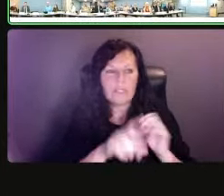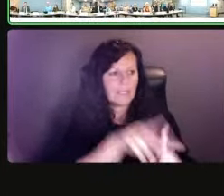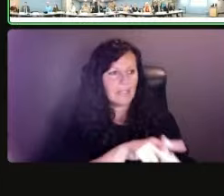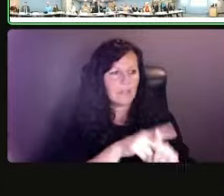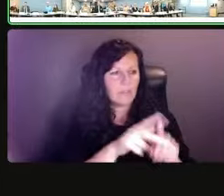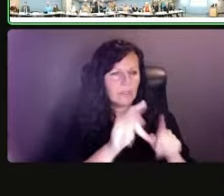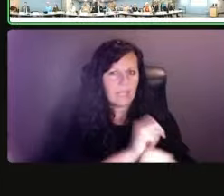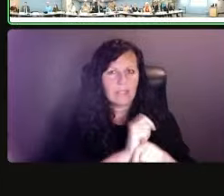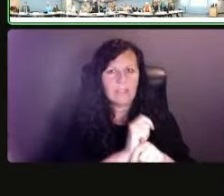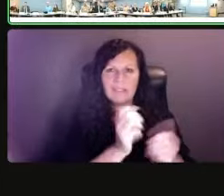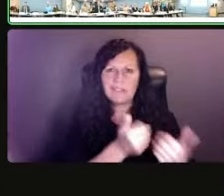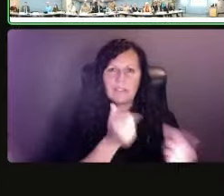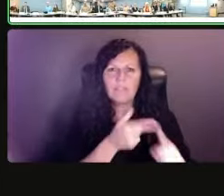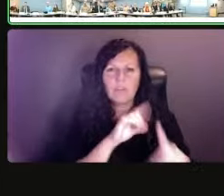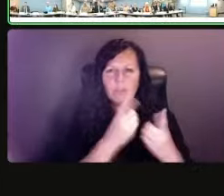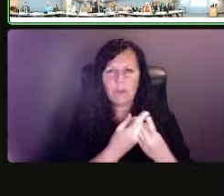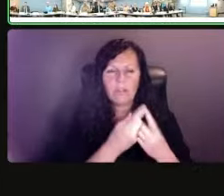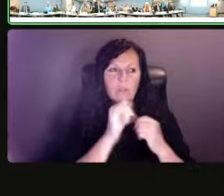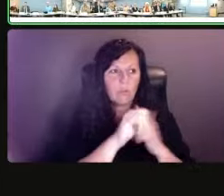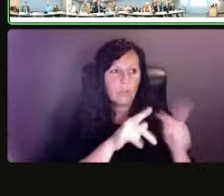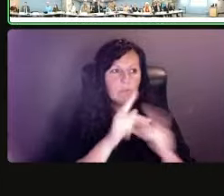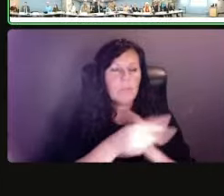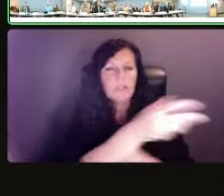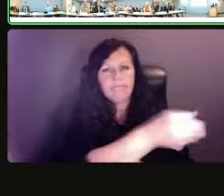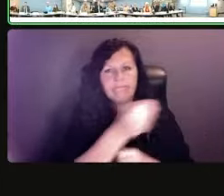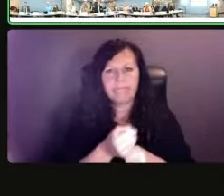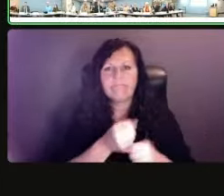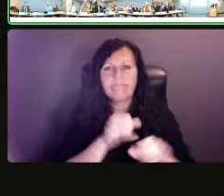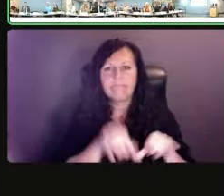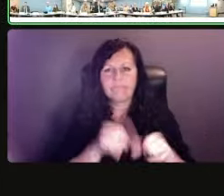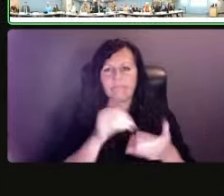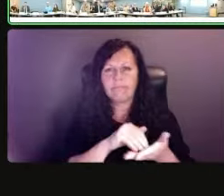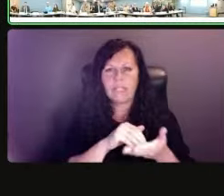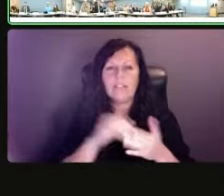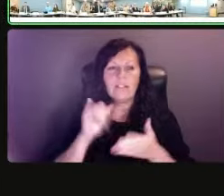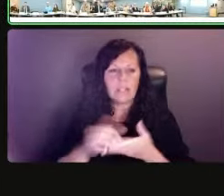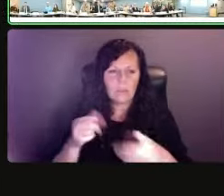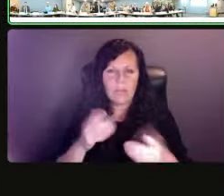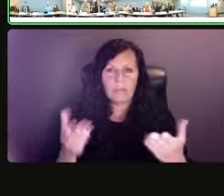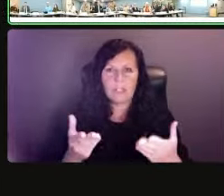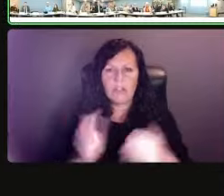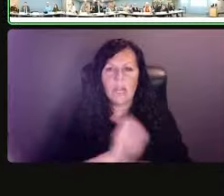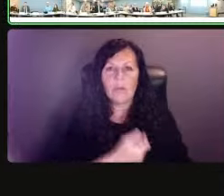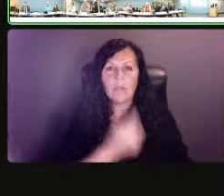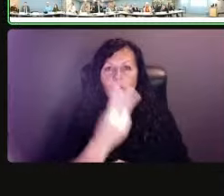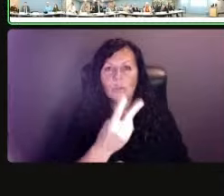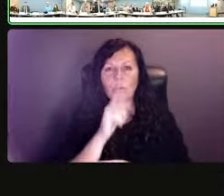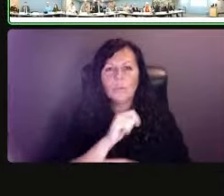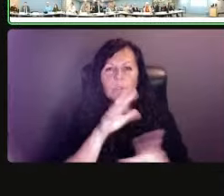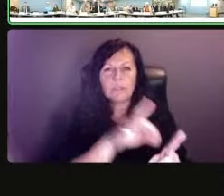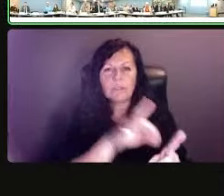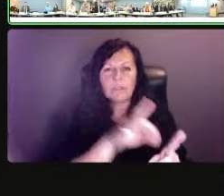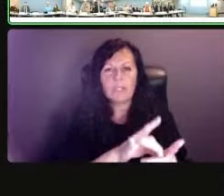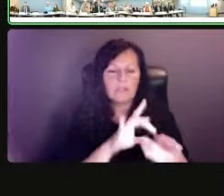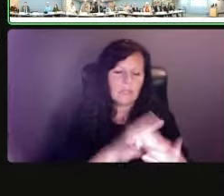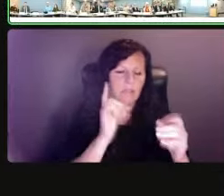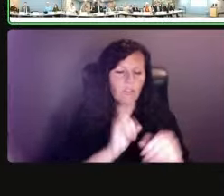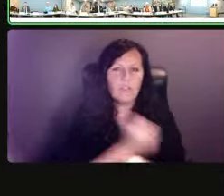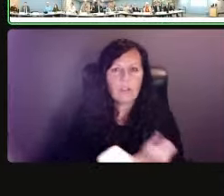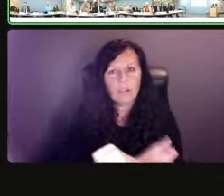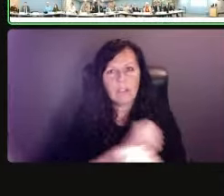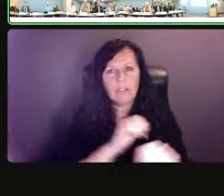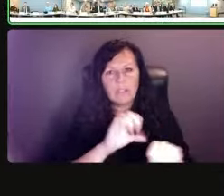you retract, you pull those folks back. So that's what we did here. Our two task force officers that are assigned to the drug enforcement unit would be pulled